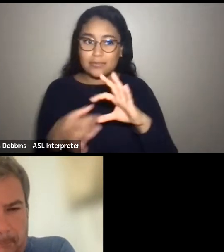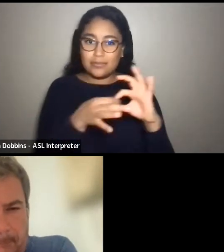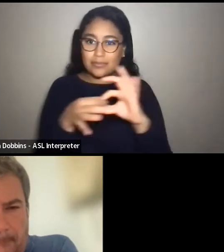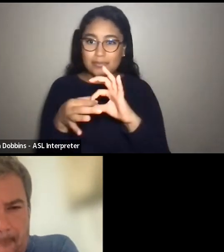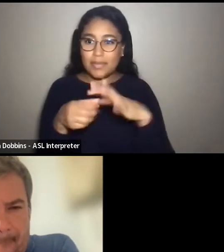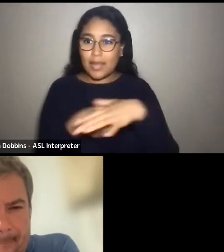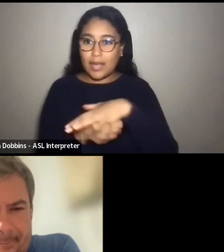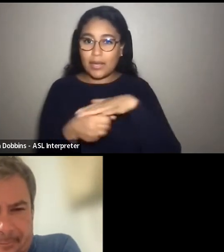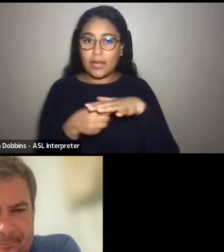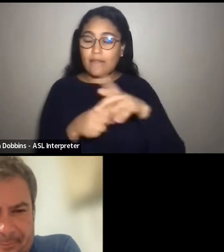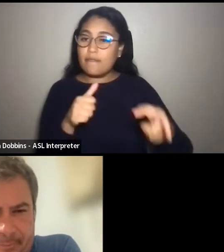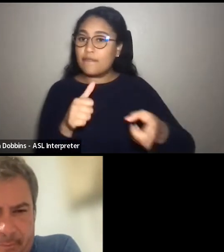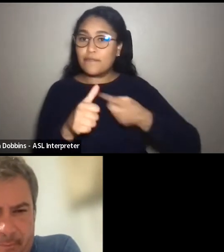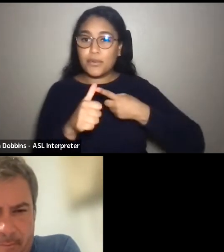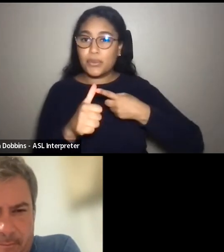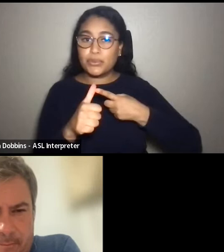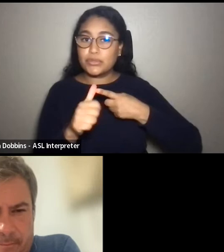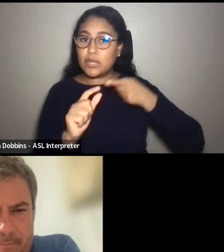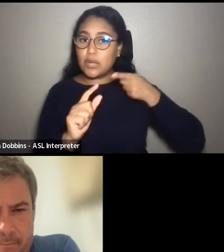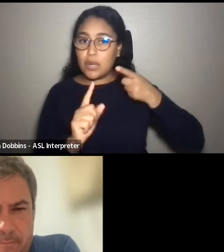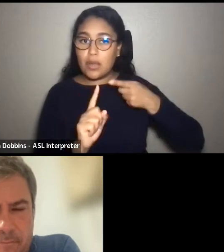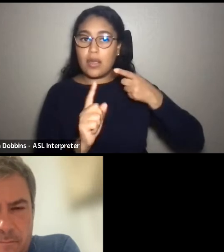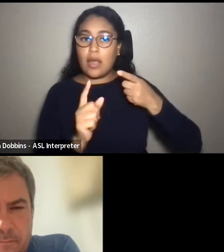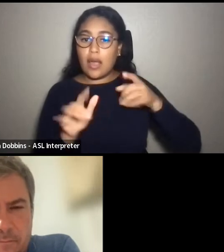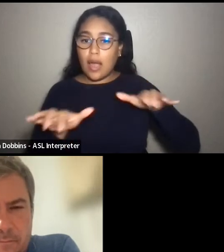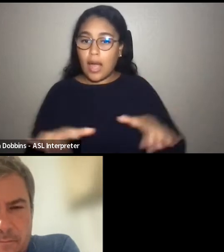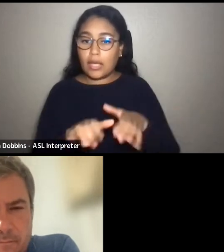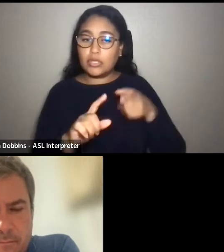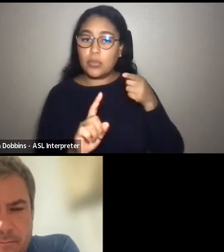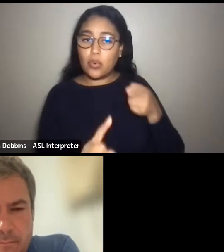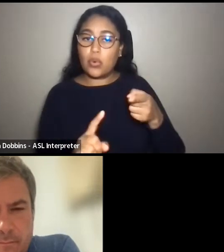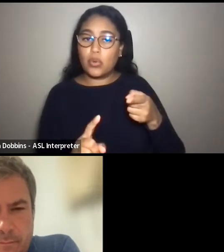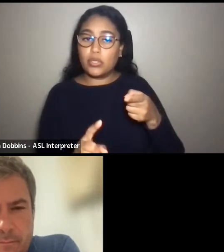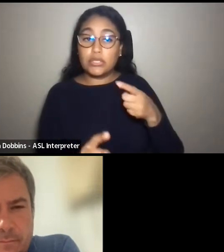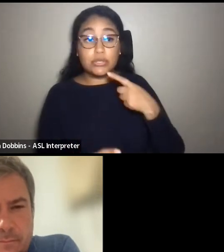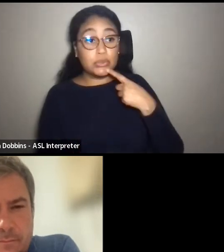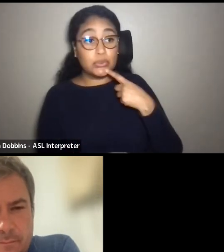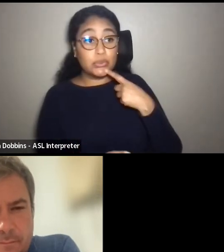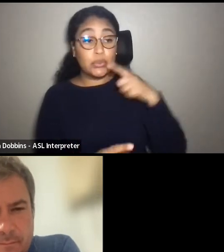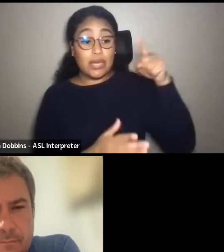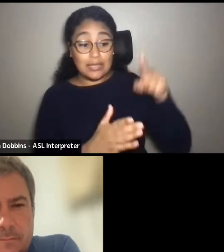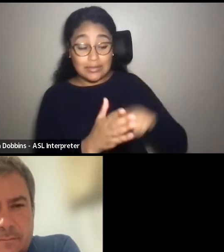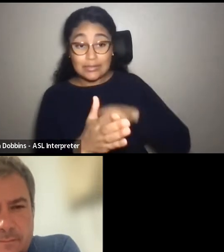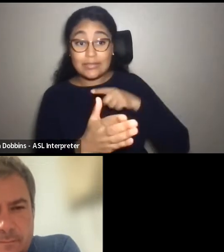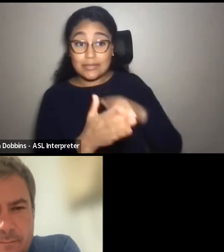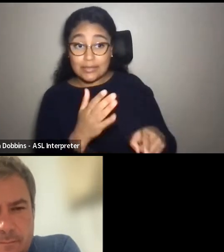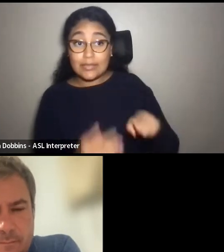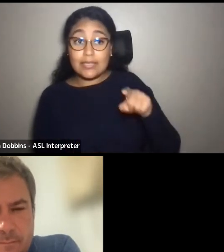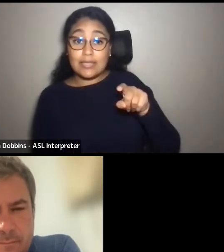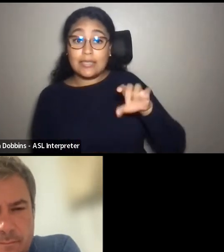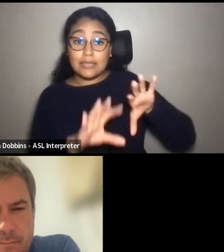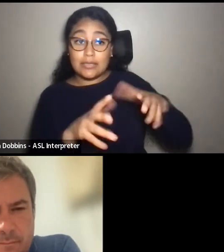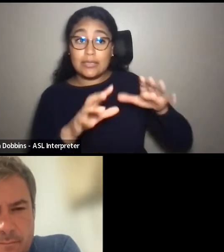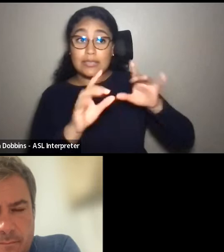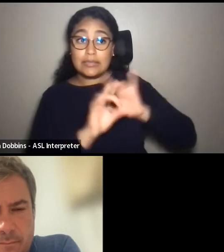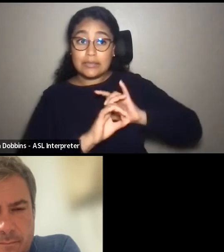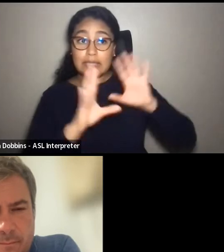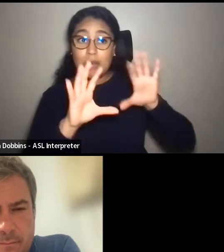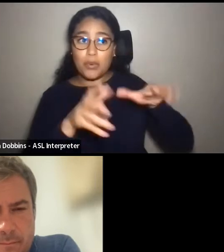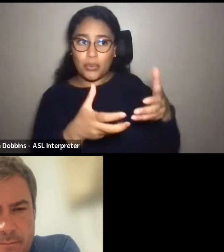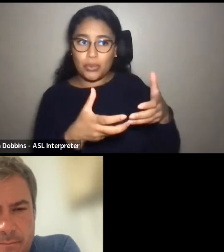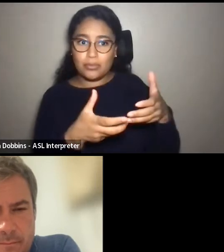The first and foremost action to take is to condemn terror as human beings, because